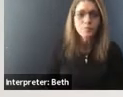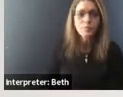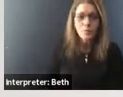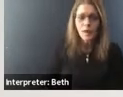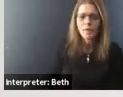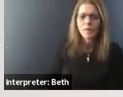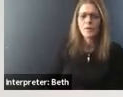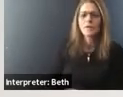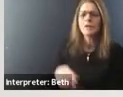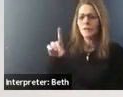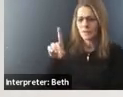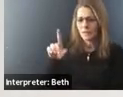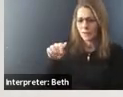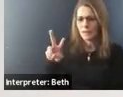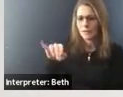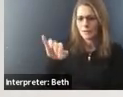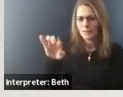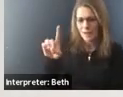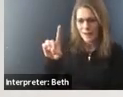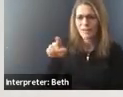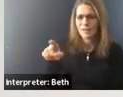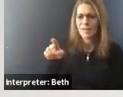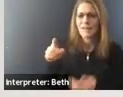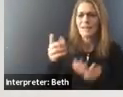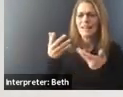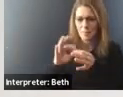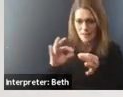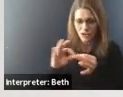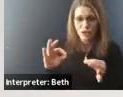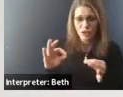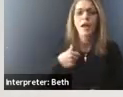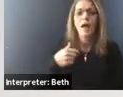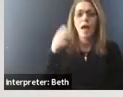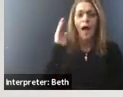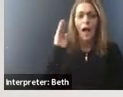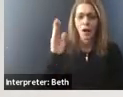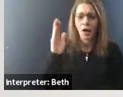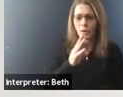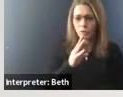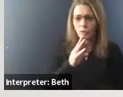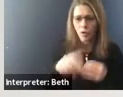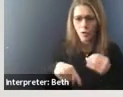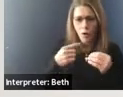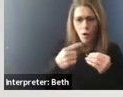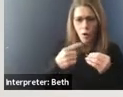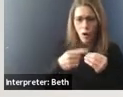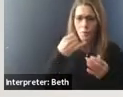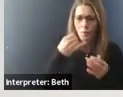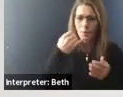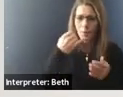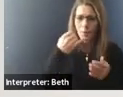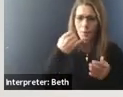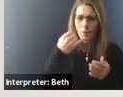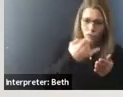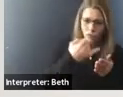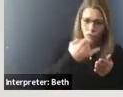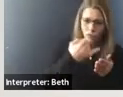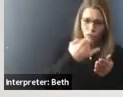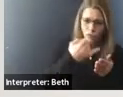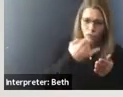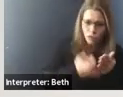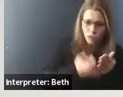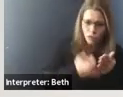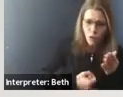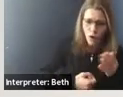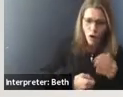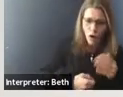David mentioned, I'm going to be talking about drawing, sketching, and